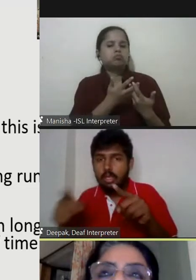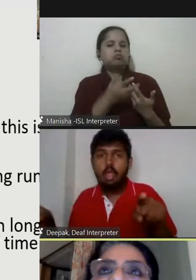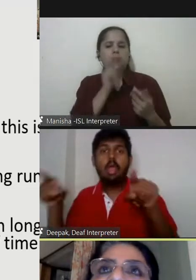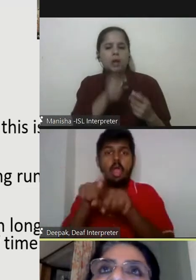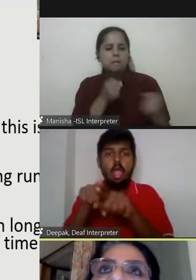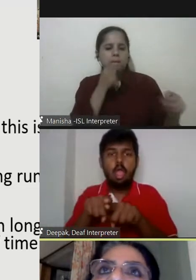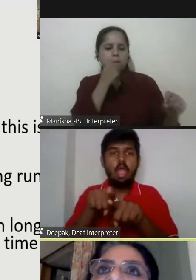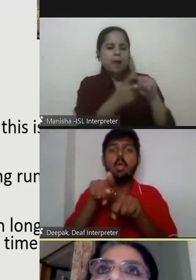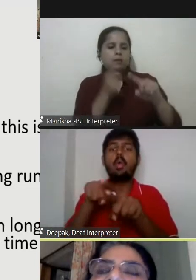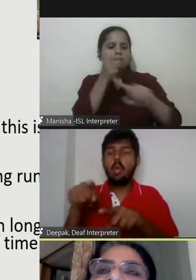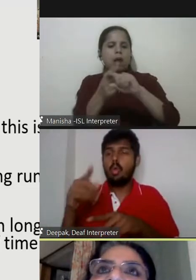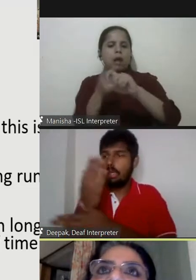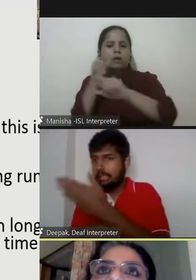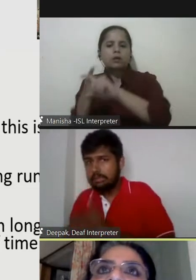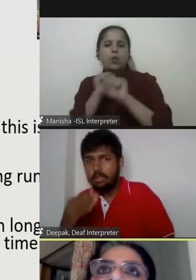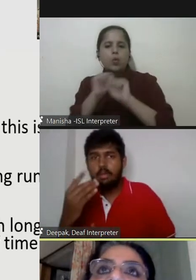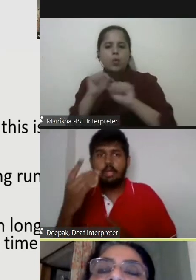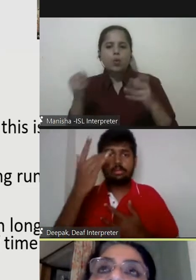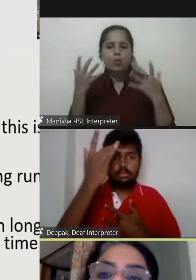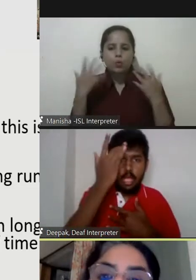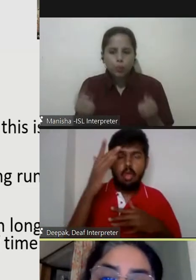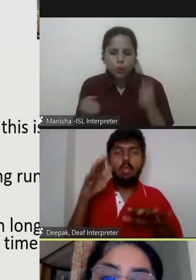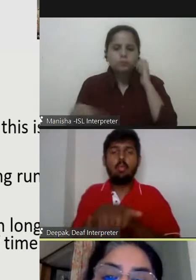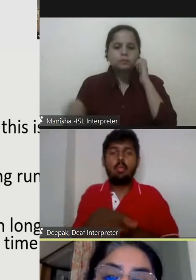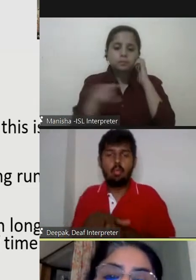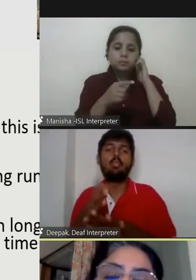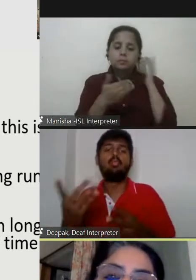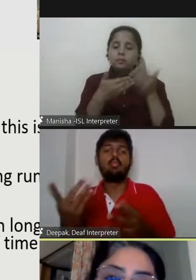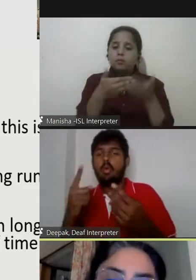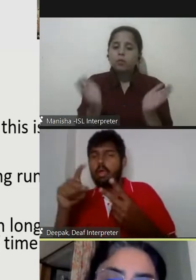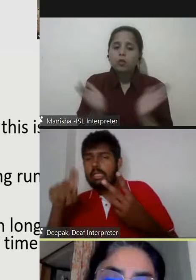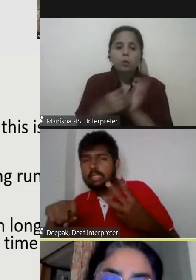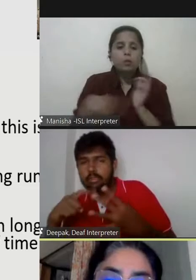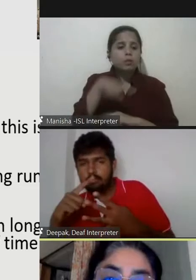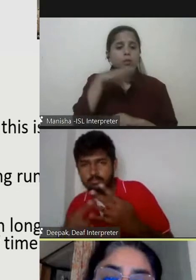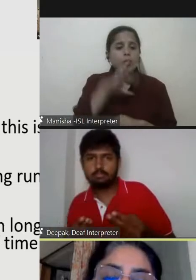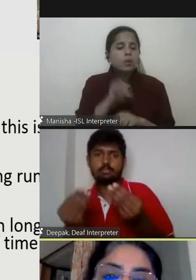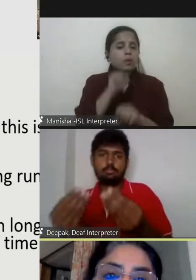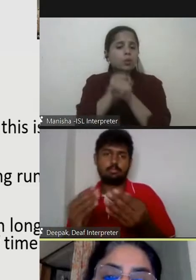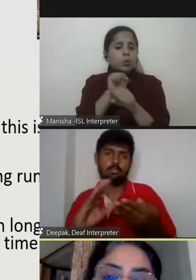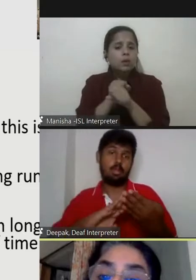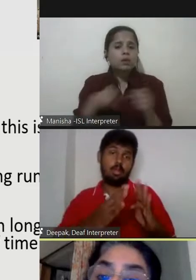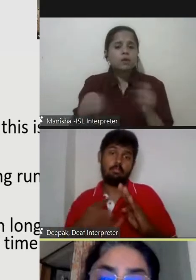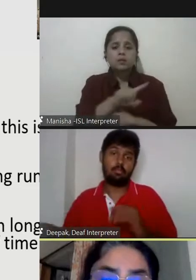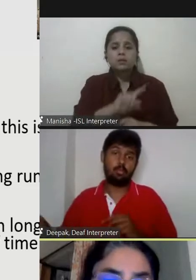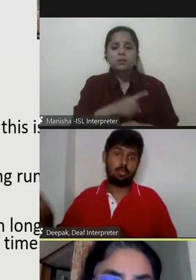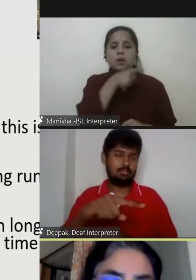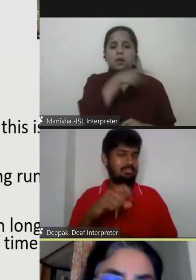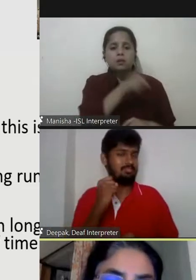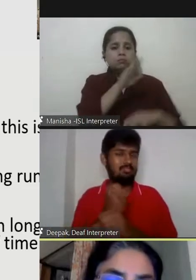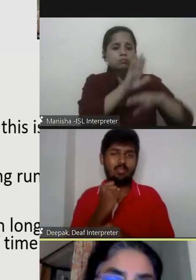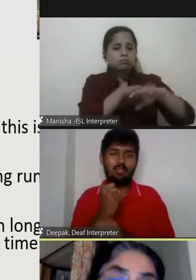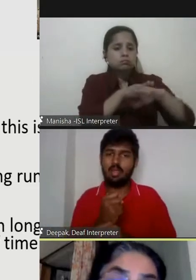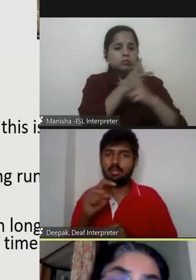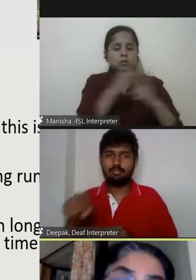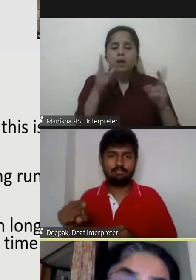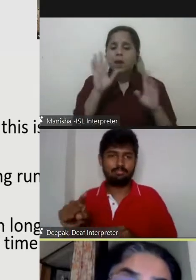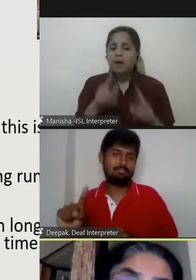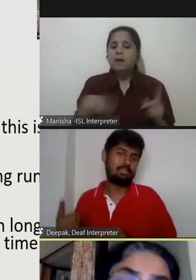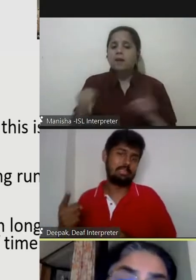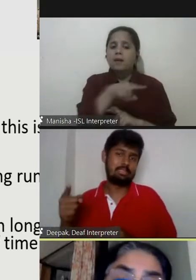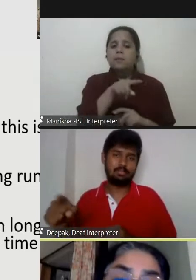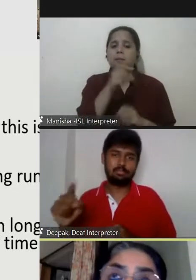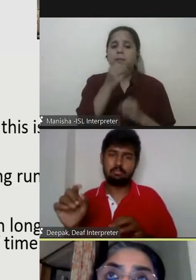this cadre of community-based workers who are really our first responders in most instances.